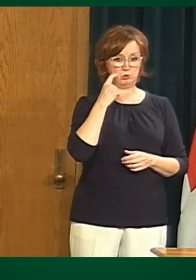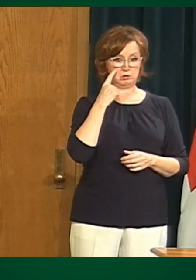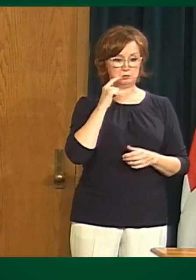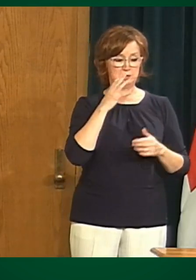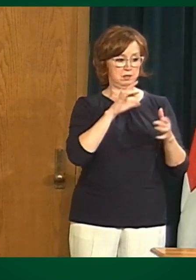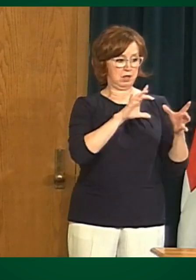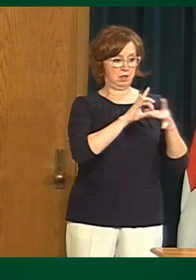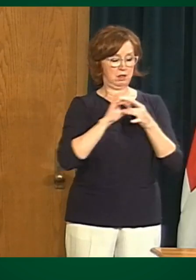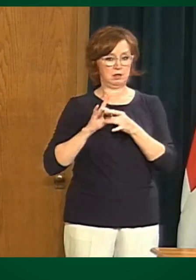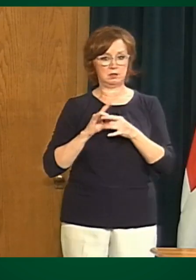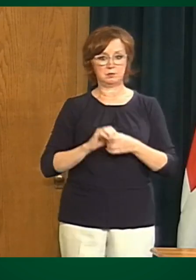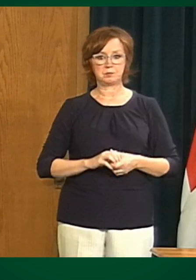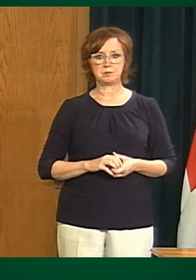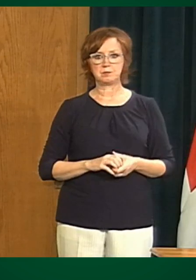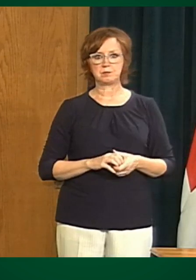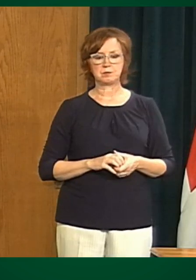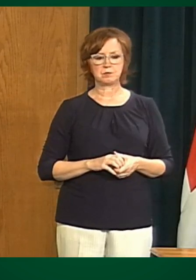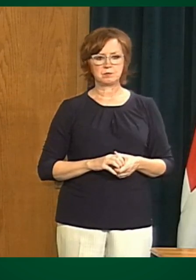cluster?